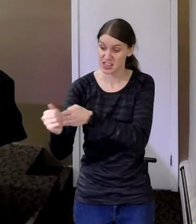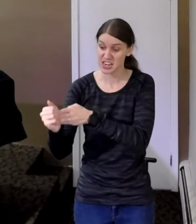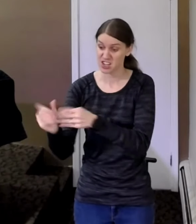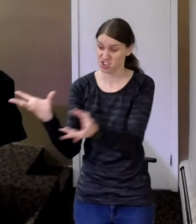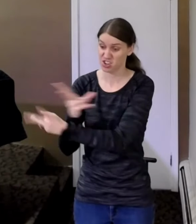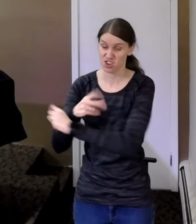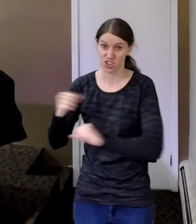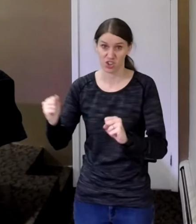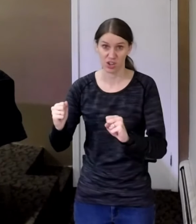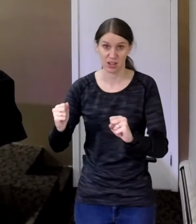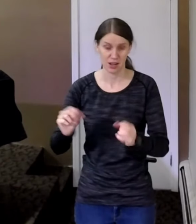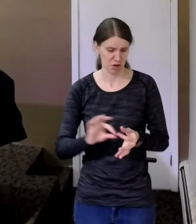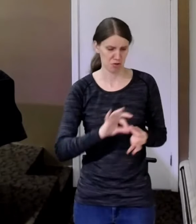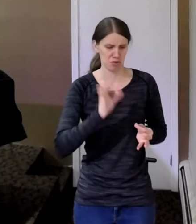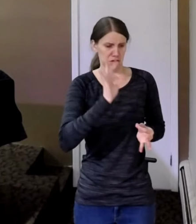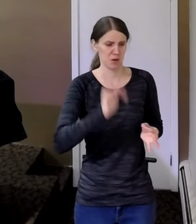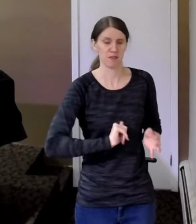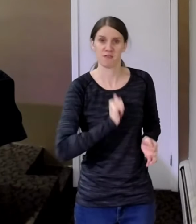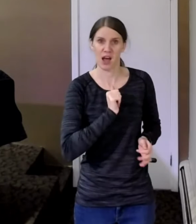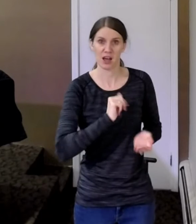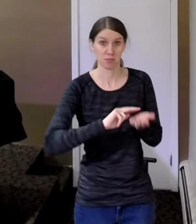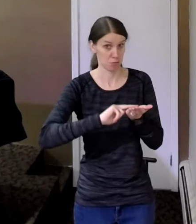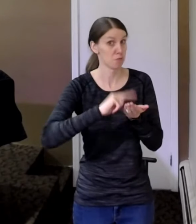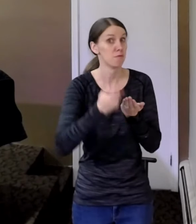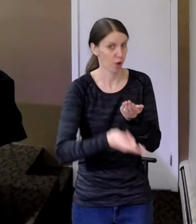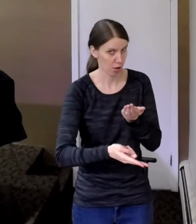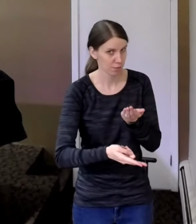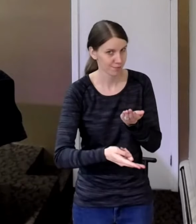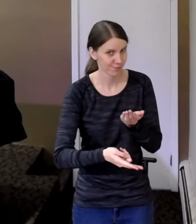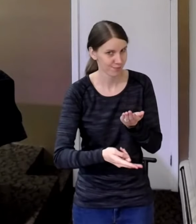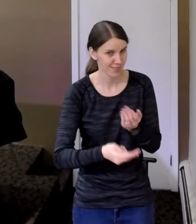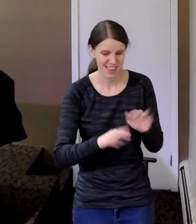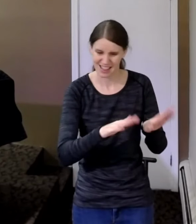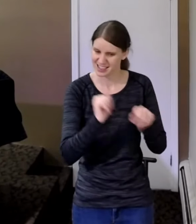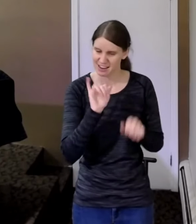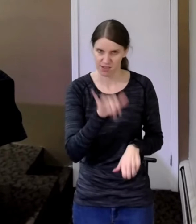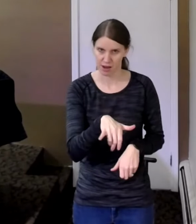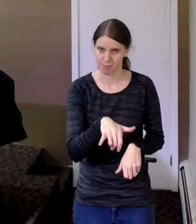spirit before a fall. You ought to leave that alone too.